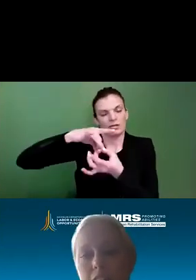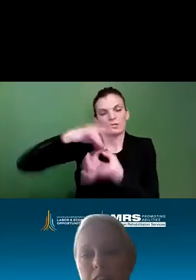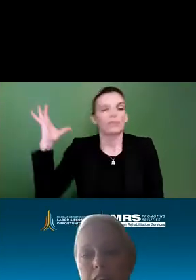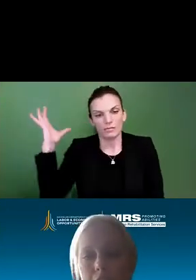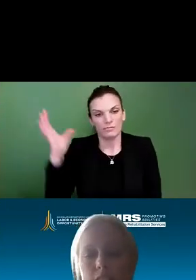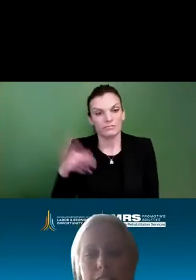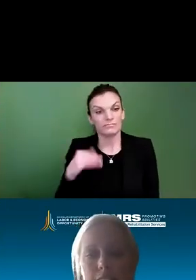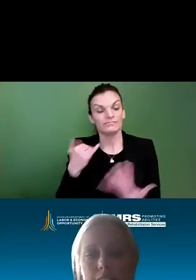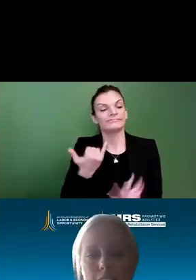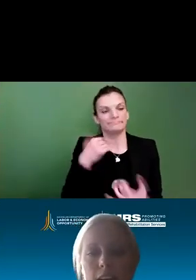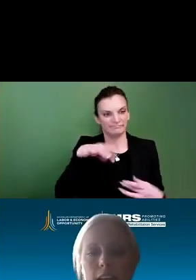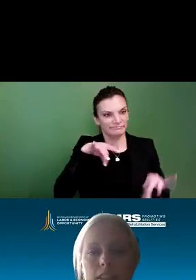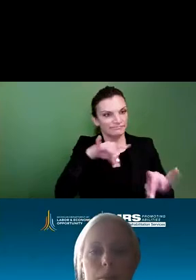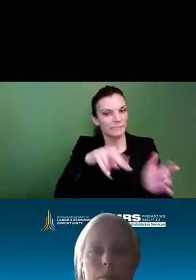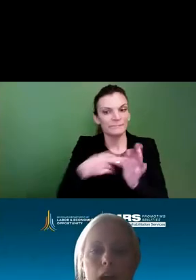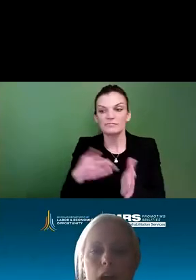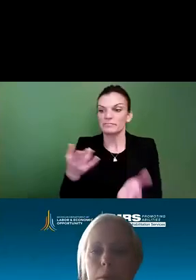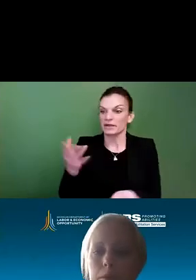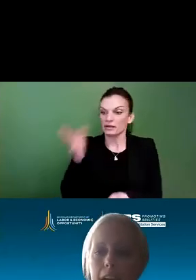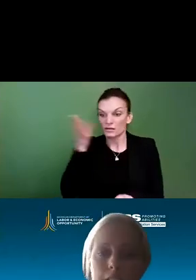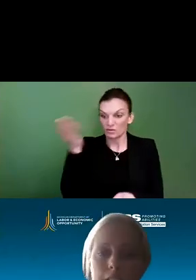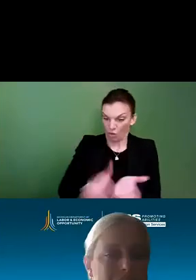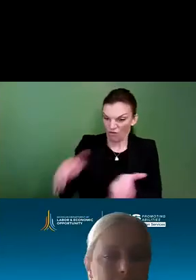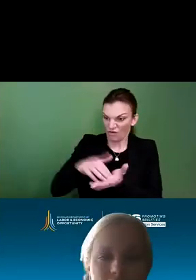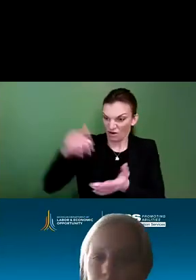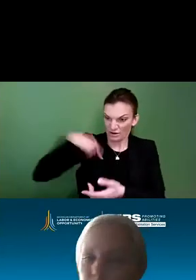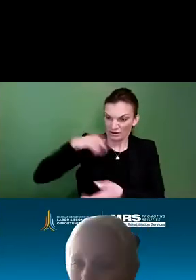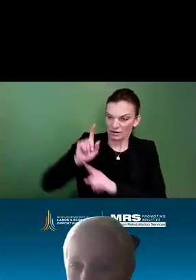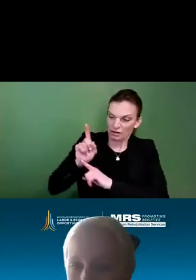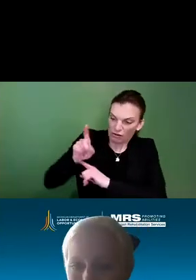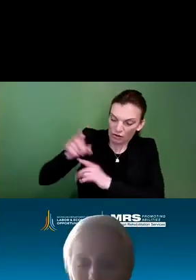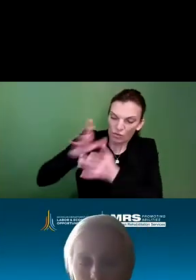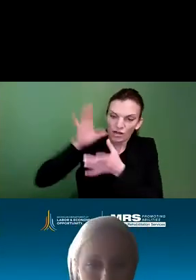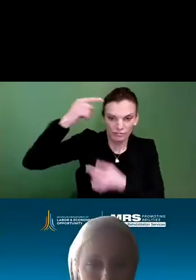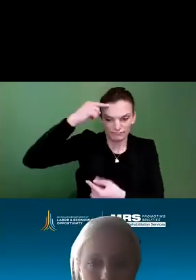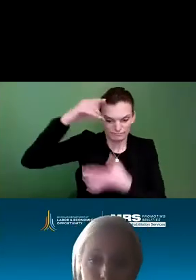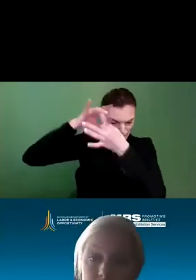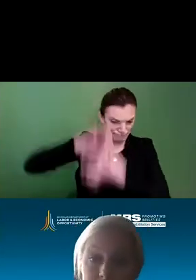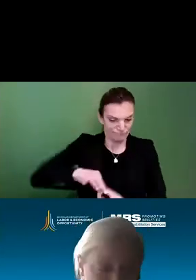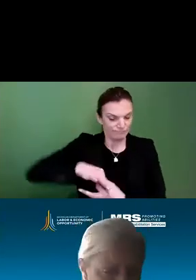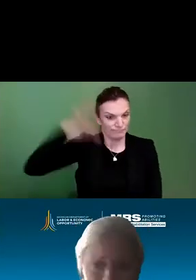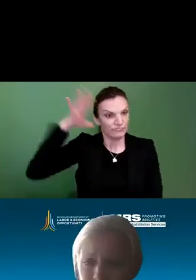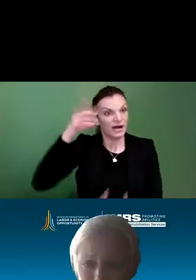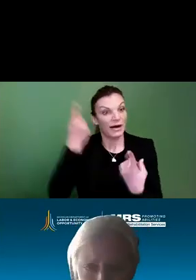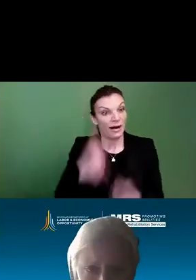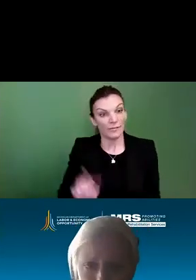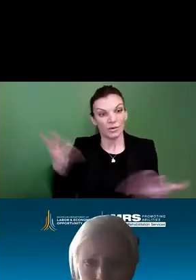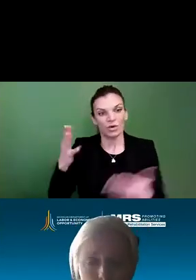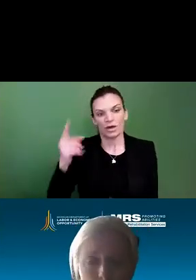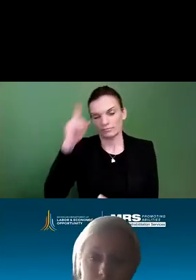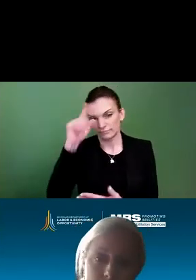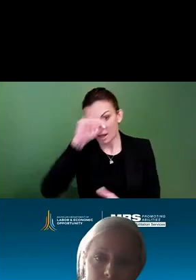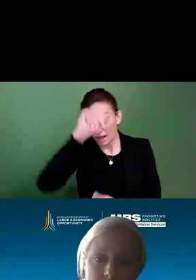community are now saying that some diagnoses such as arthritis, Alzheimer's, even dementia